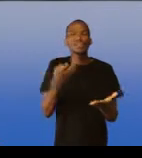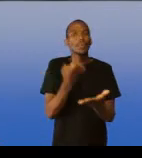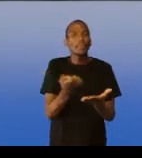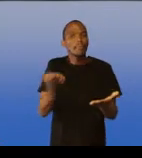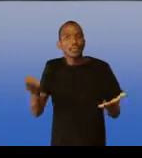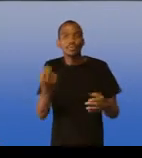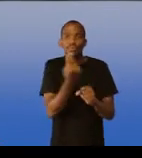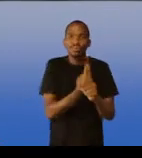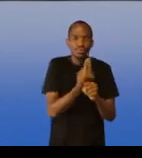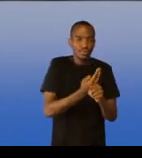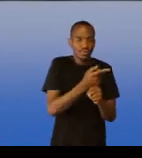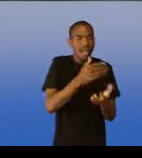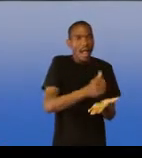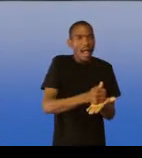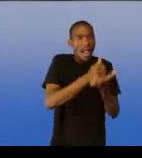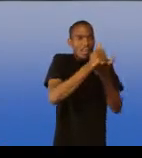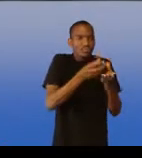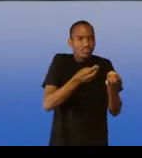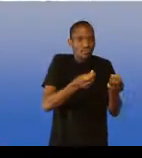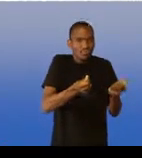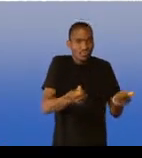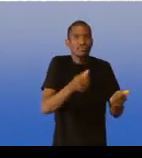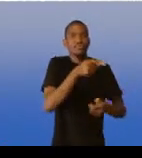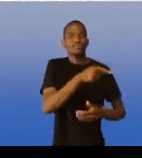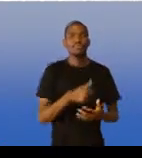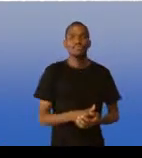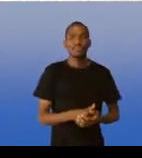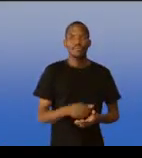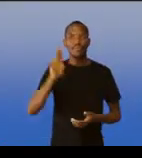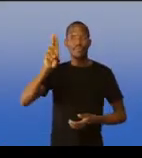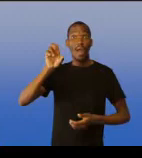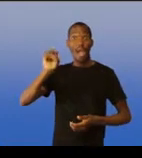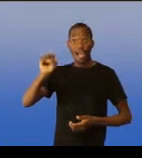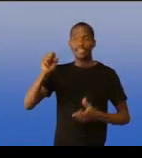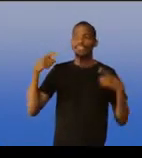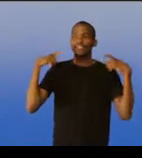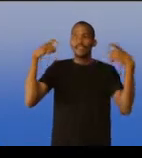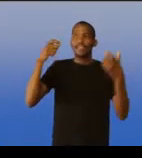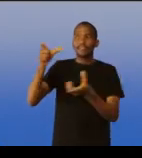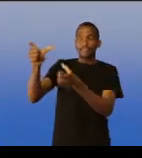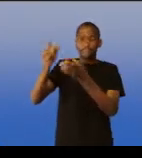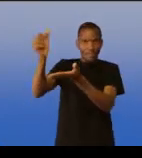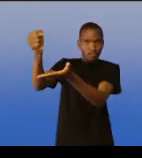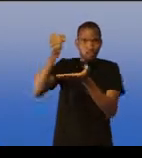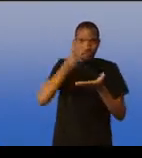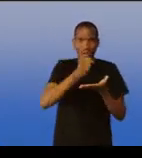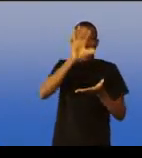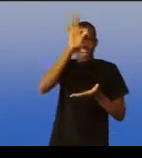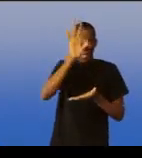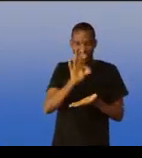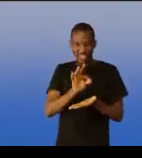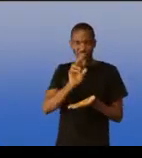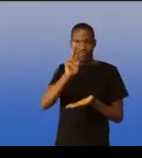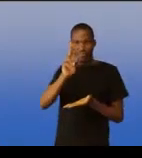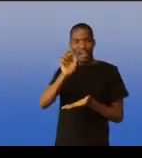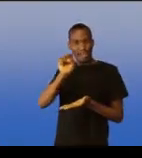are used for diagnosing people with HIV. The U.S. government has budgeted $900 million through the U.S.